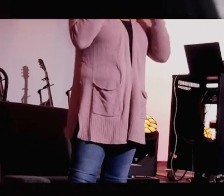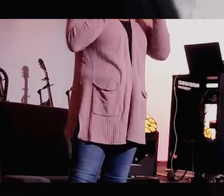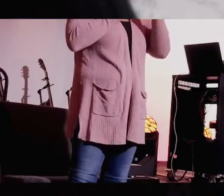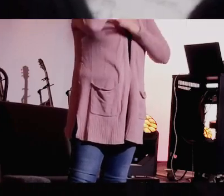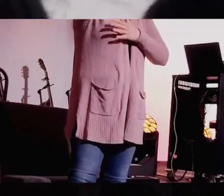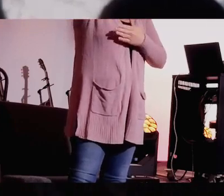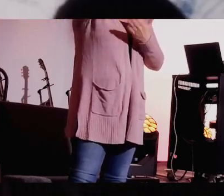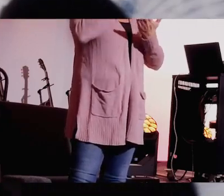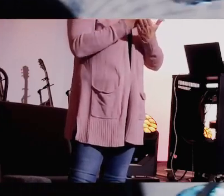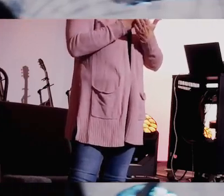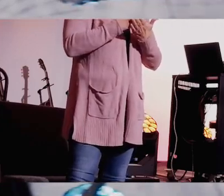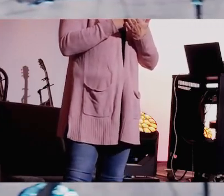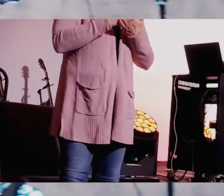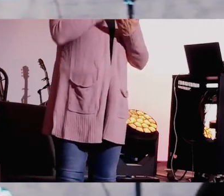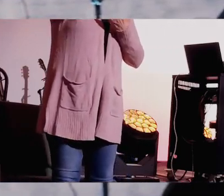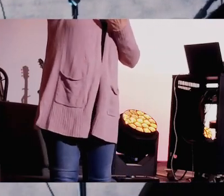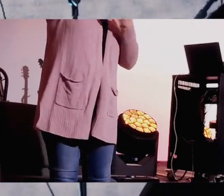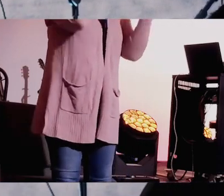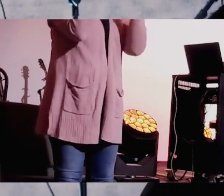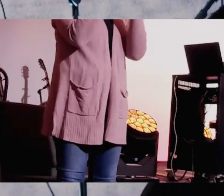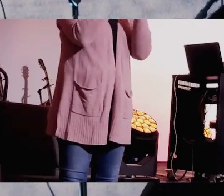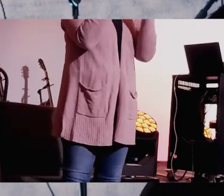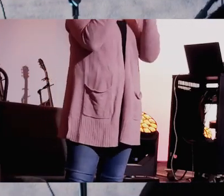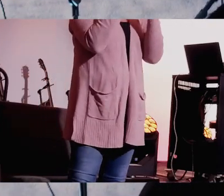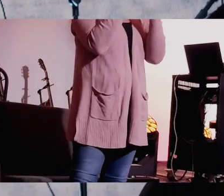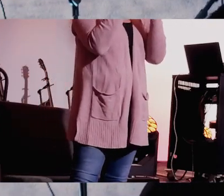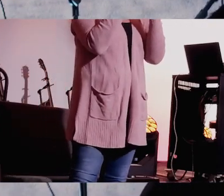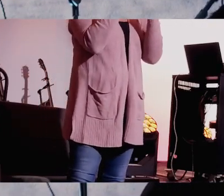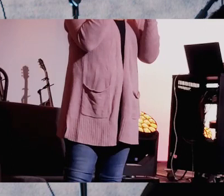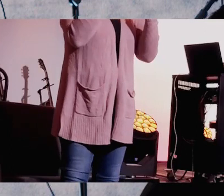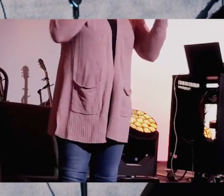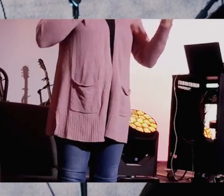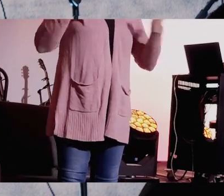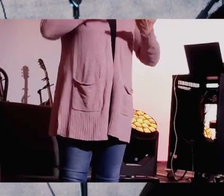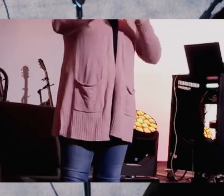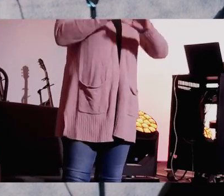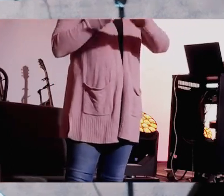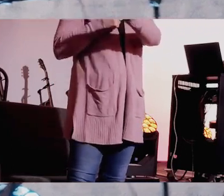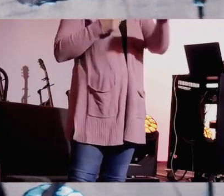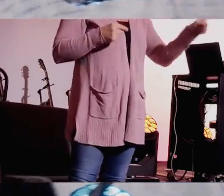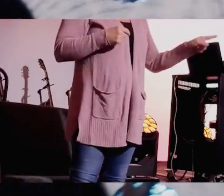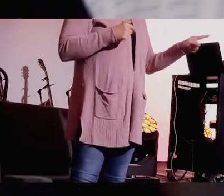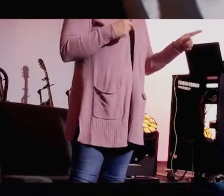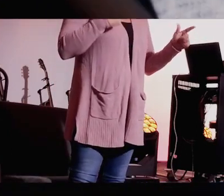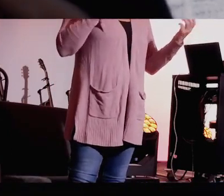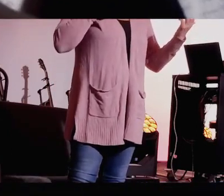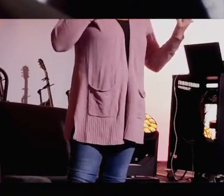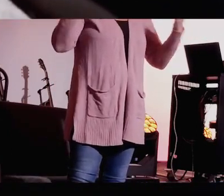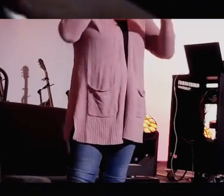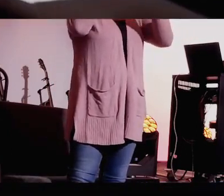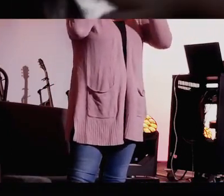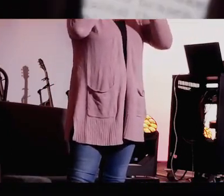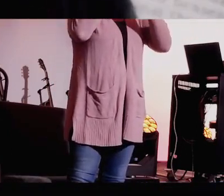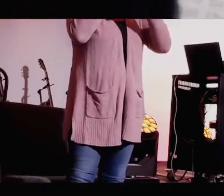your Son, you said, I want to forgive them. I want relationship with